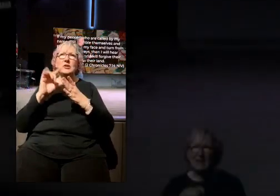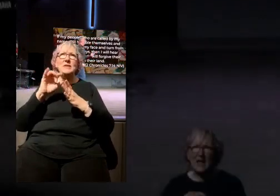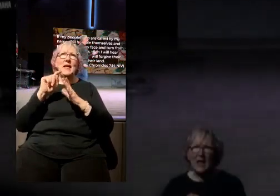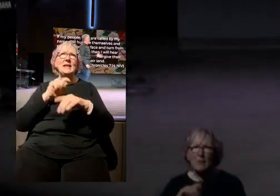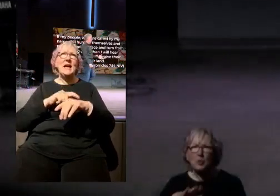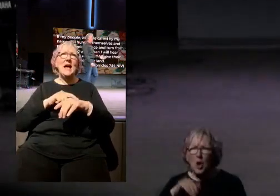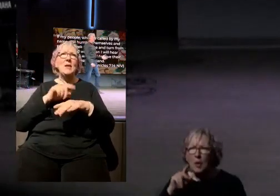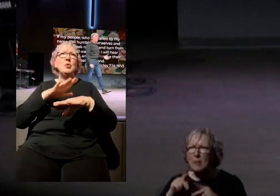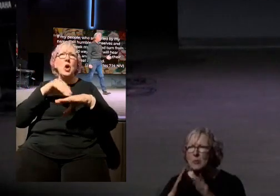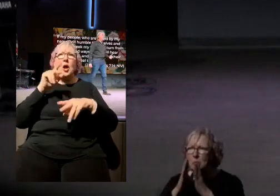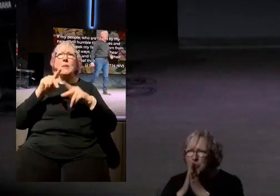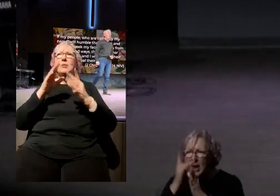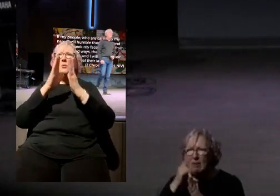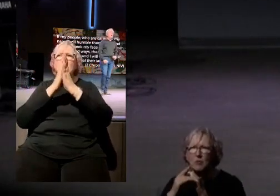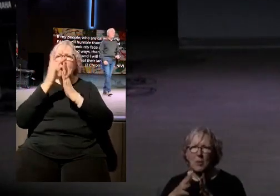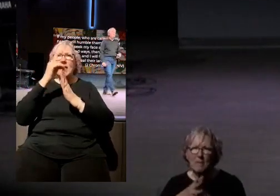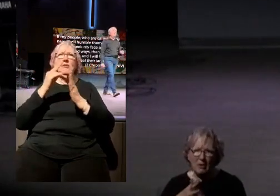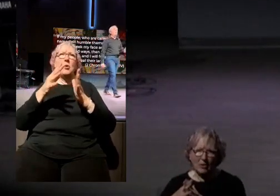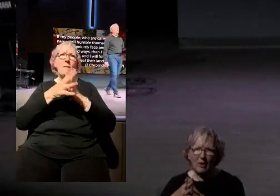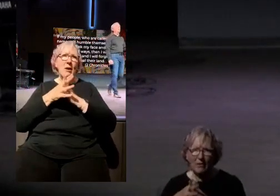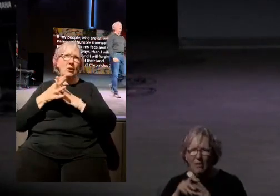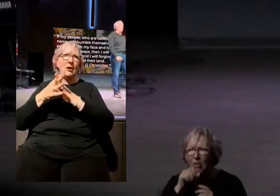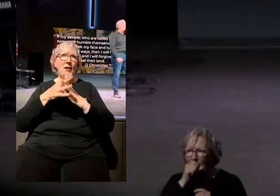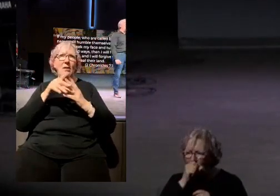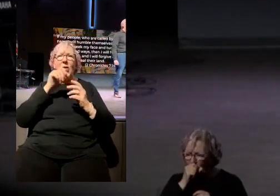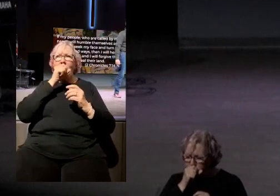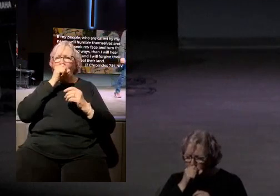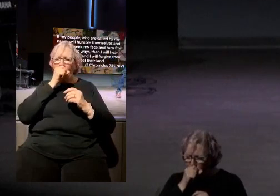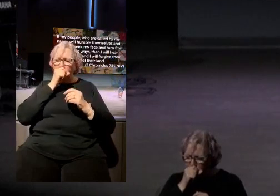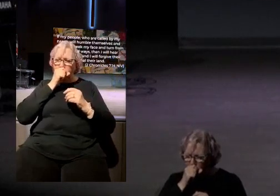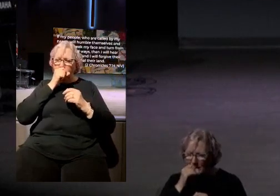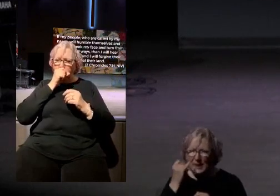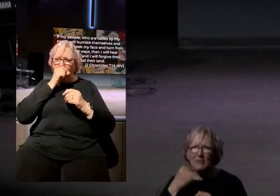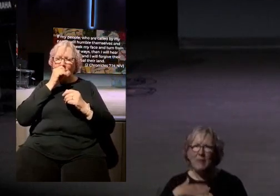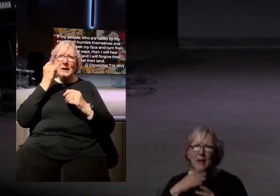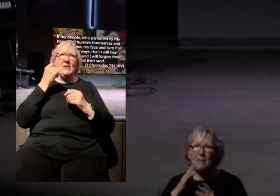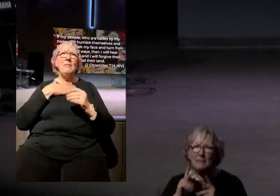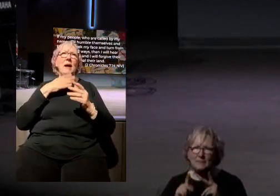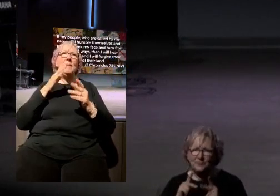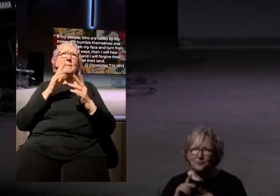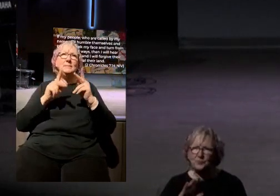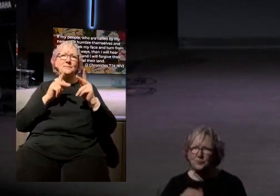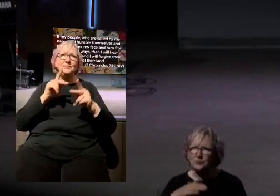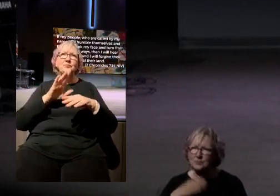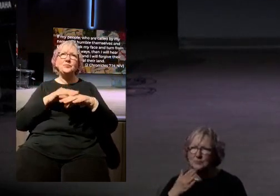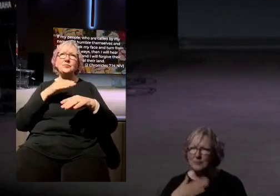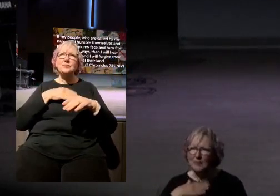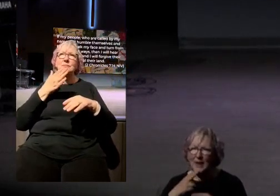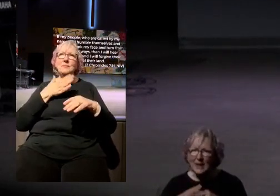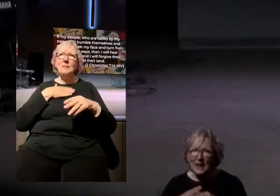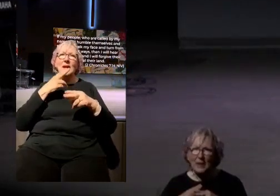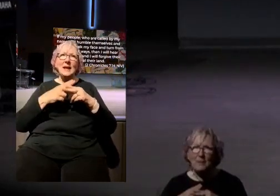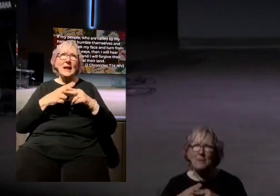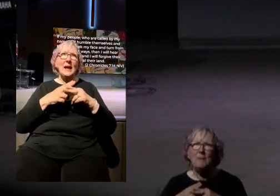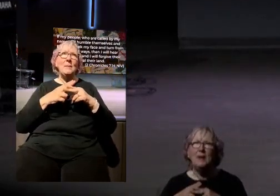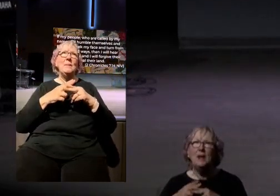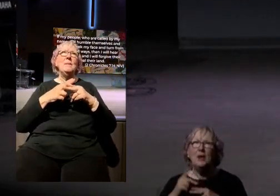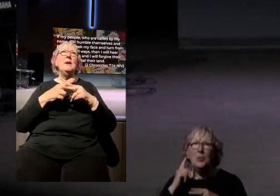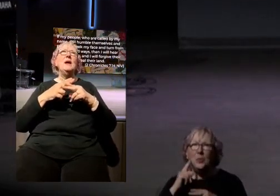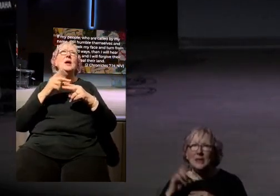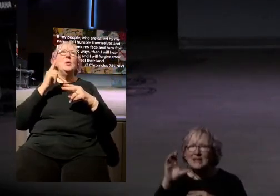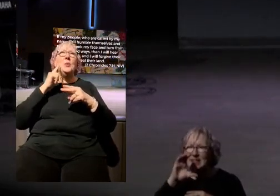for America. If my people who are called by my name will humble themselves and pray and seek my face and turn from their wicked